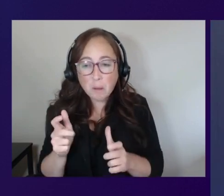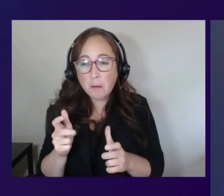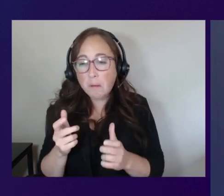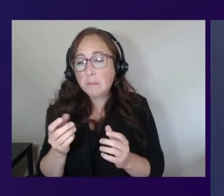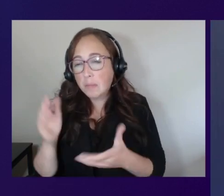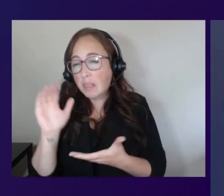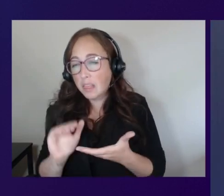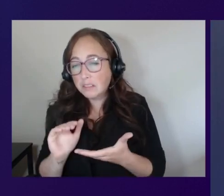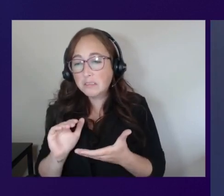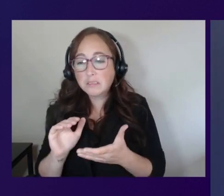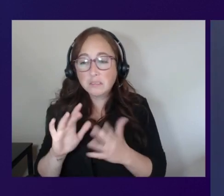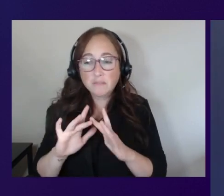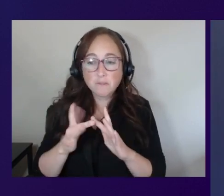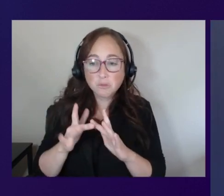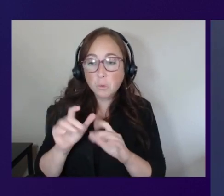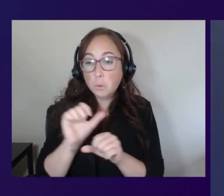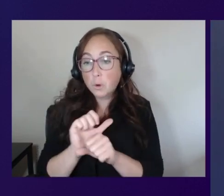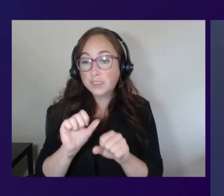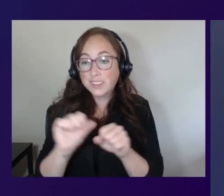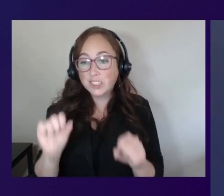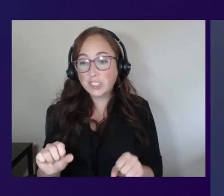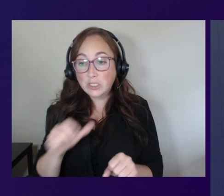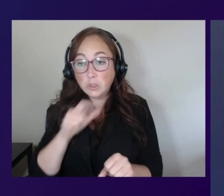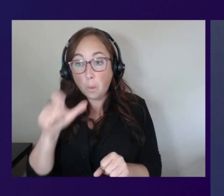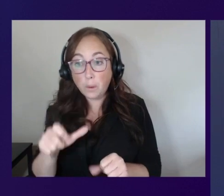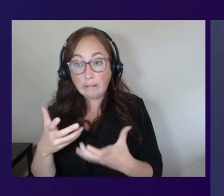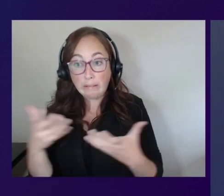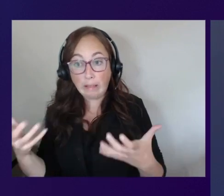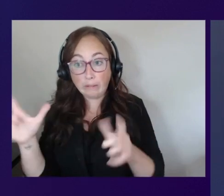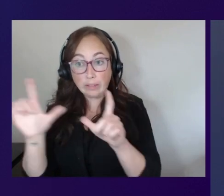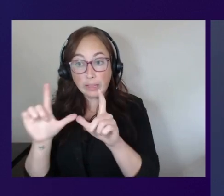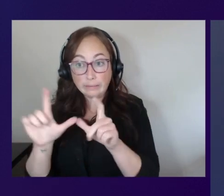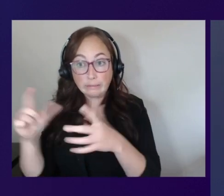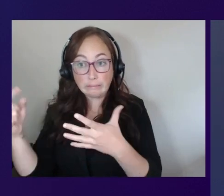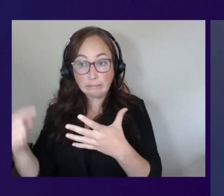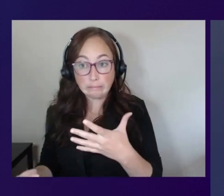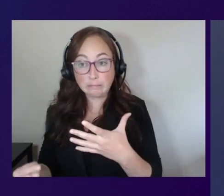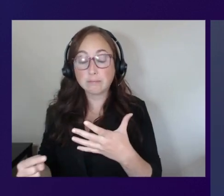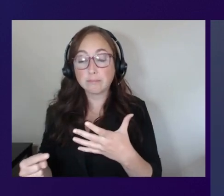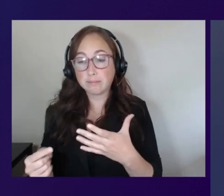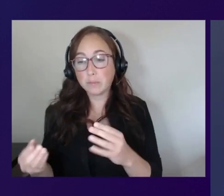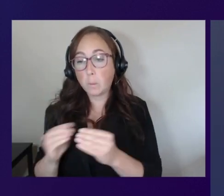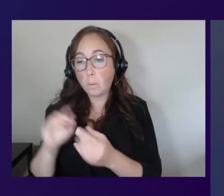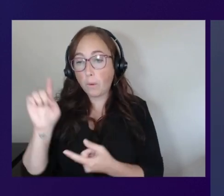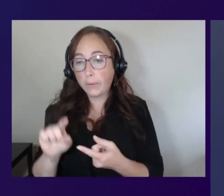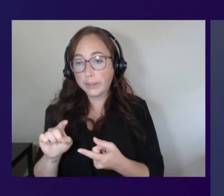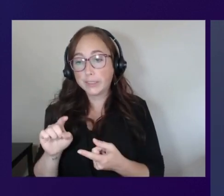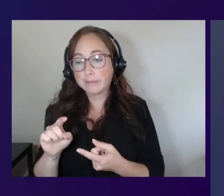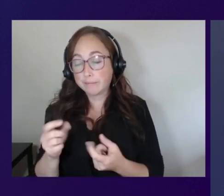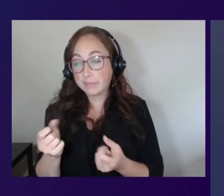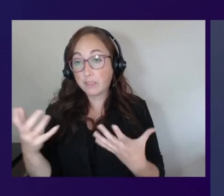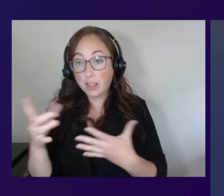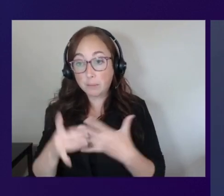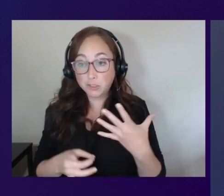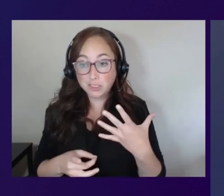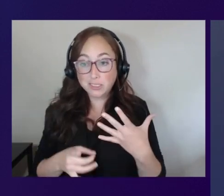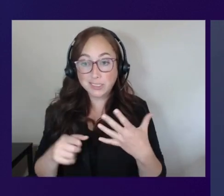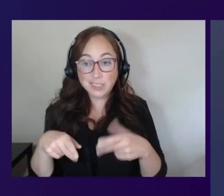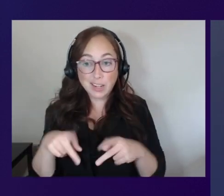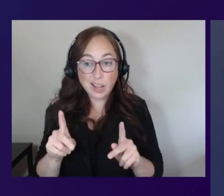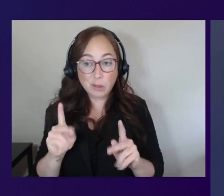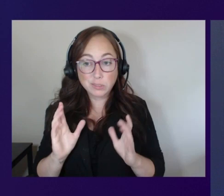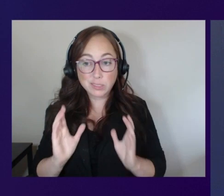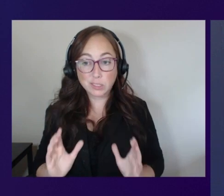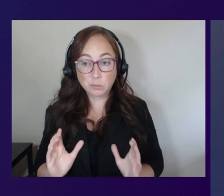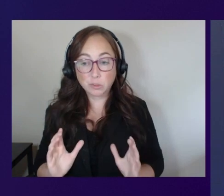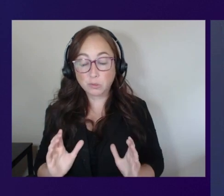have a bunch of licenses. So there are options. And I like to see that this is allowing customers